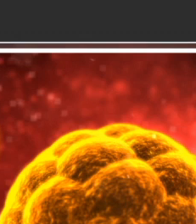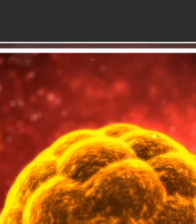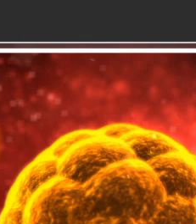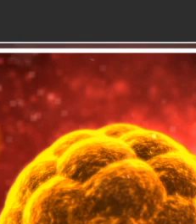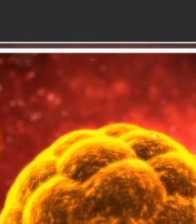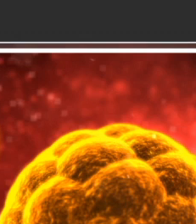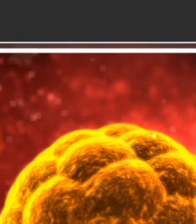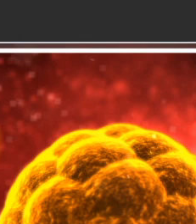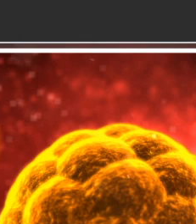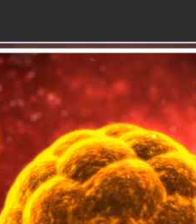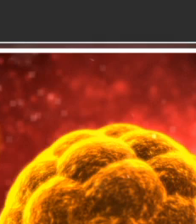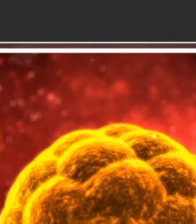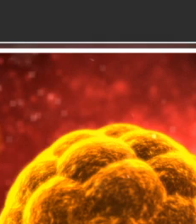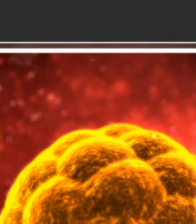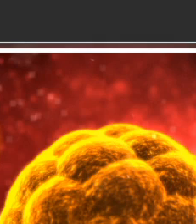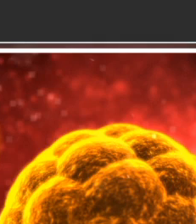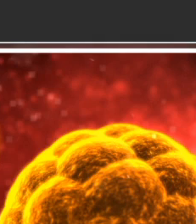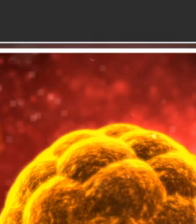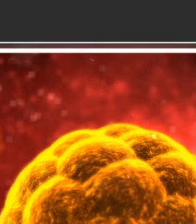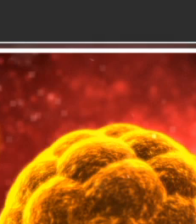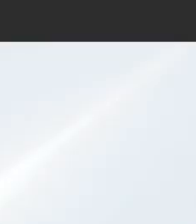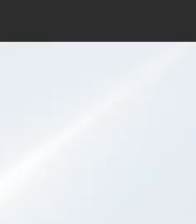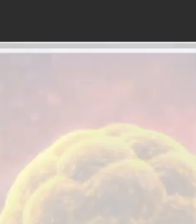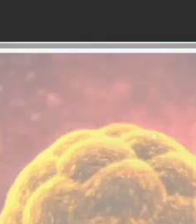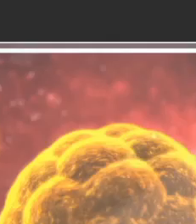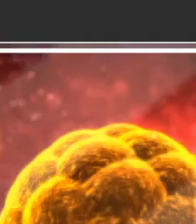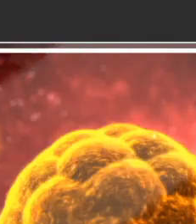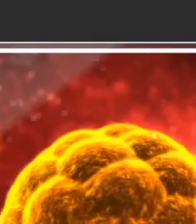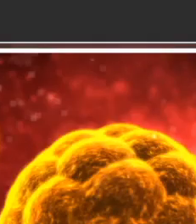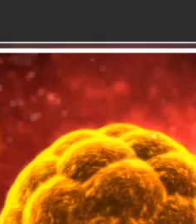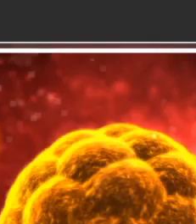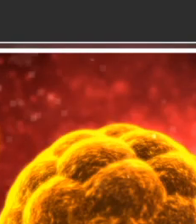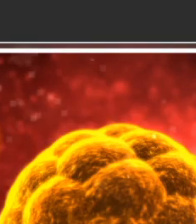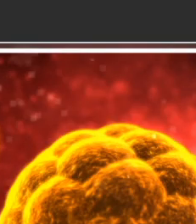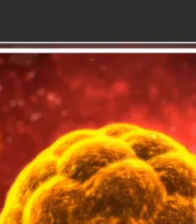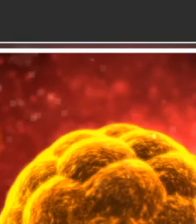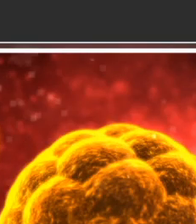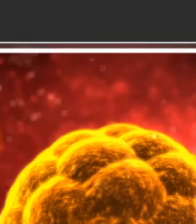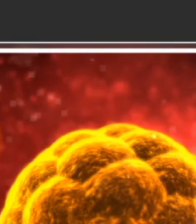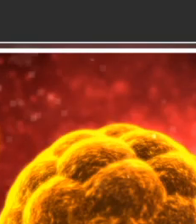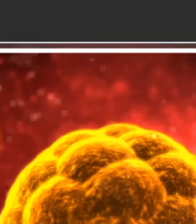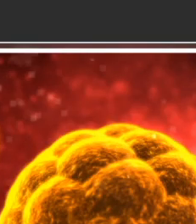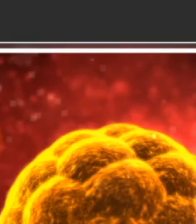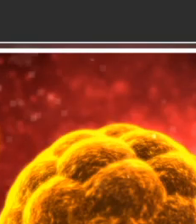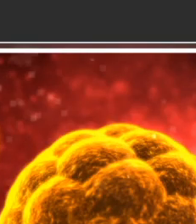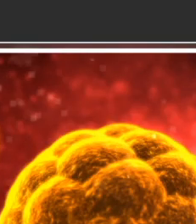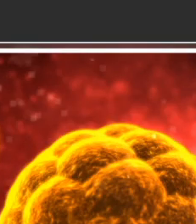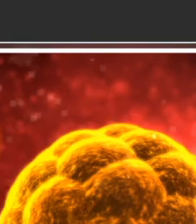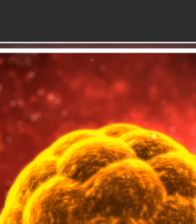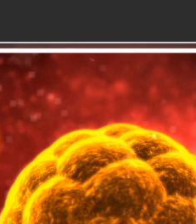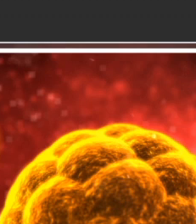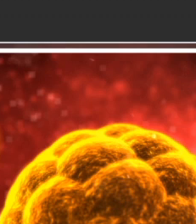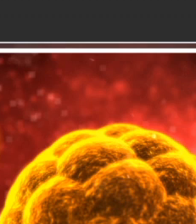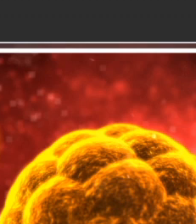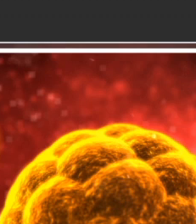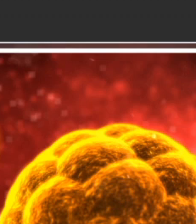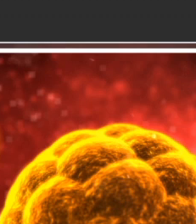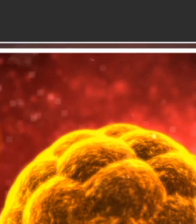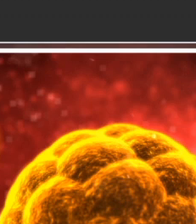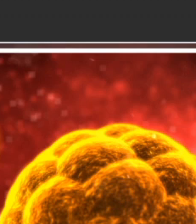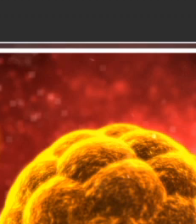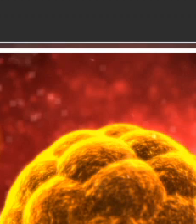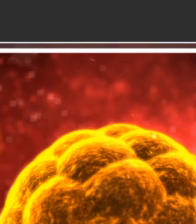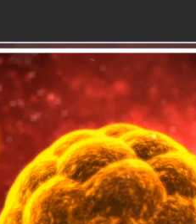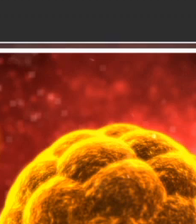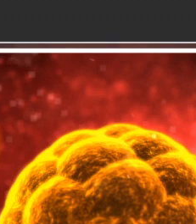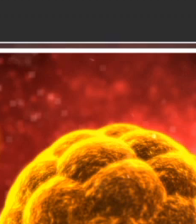for patients and industries to come up with how they're going to protect their workers and customers when they're allowed to reopen. Lieutenant Governor